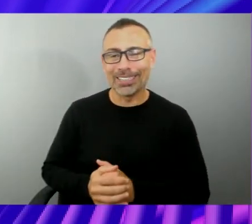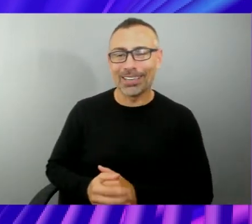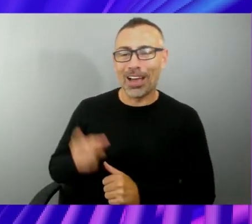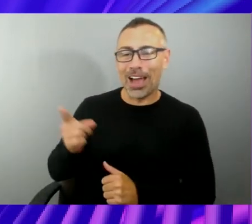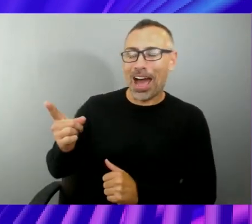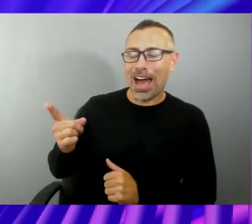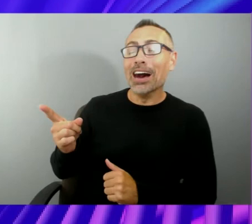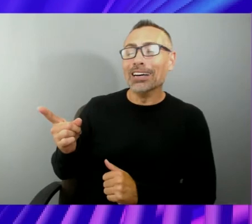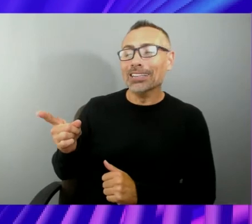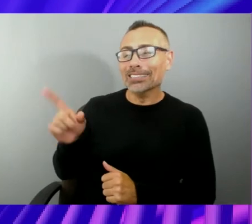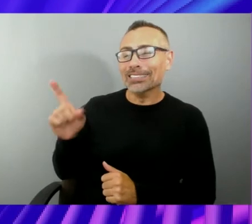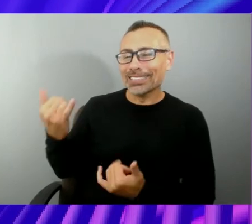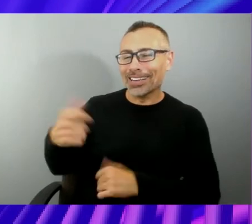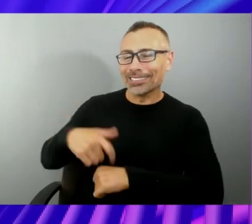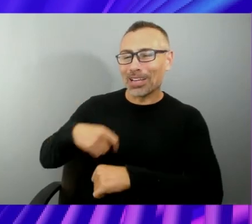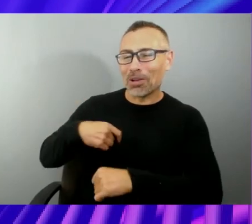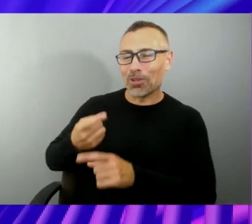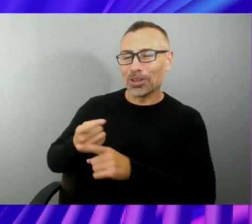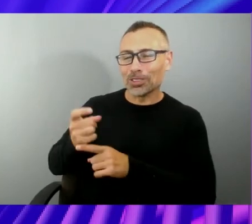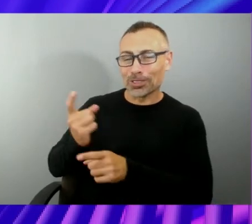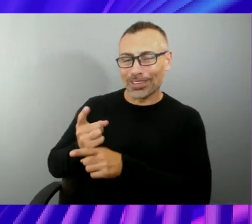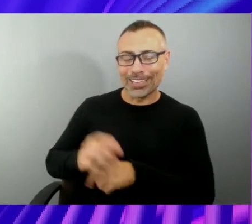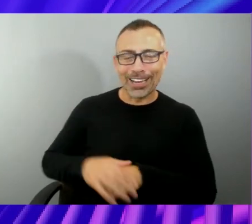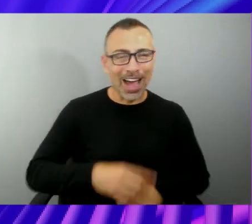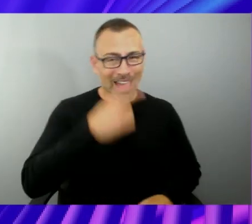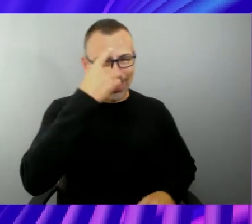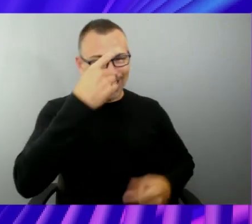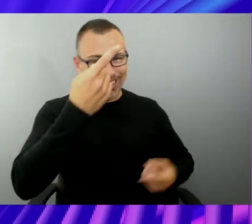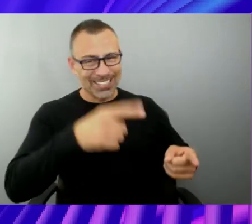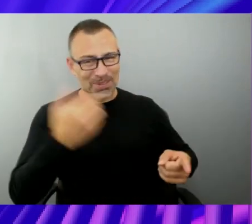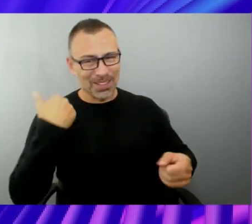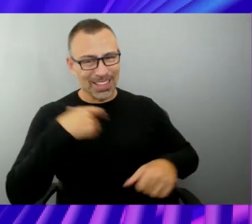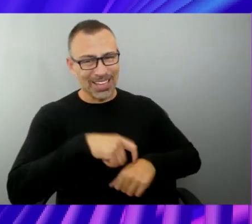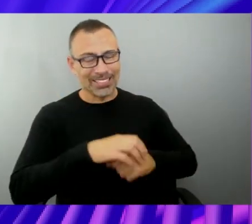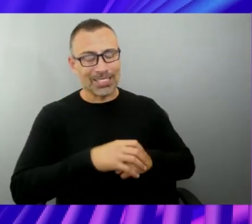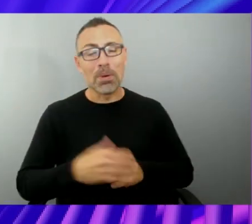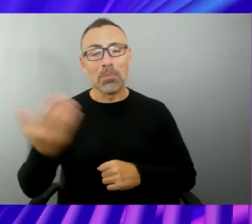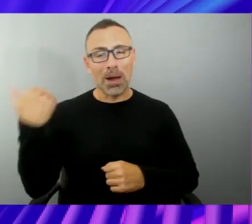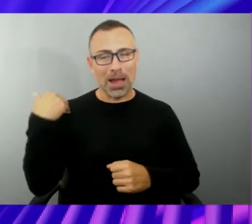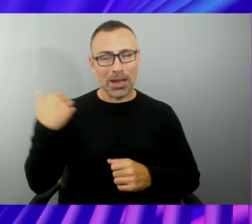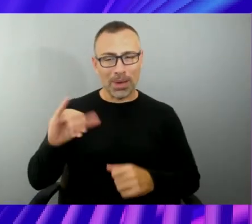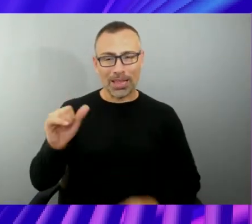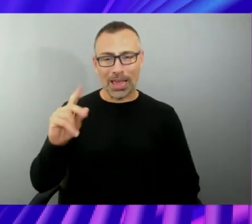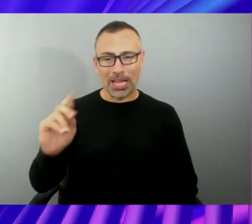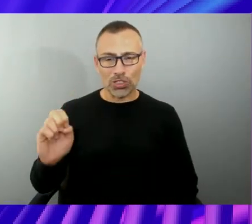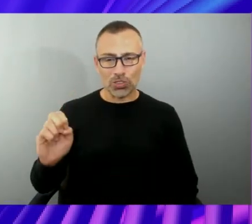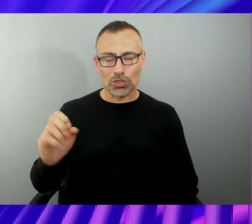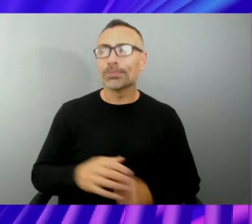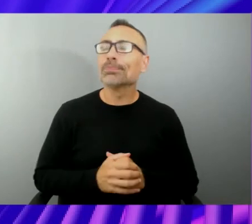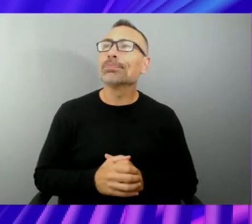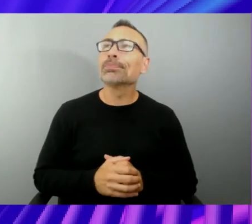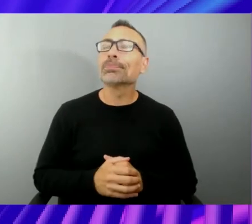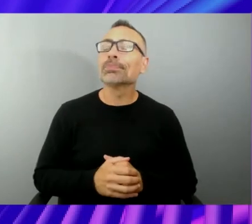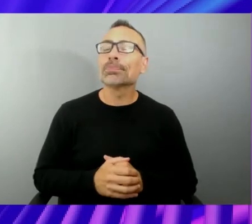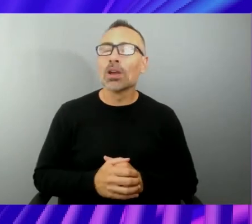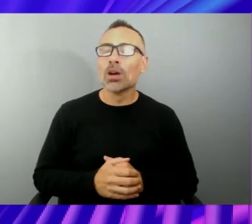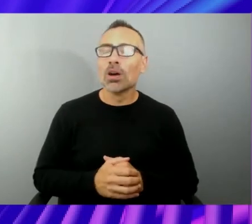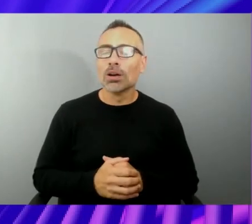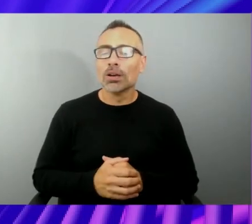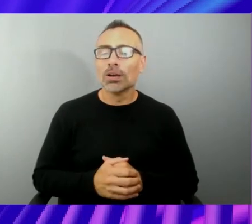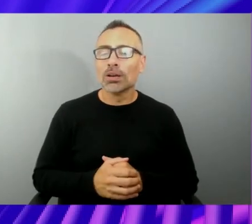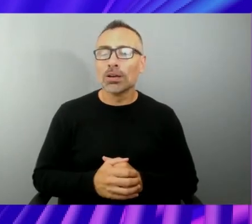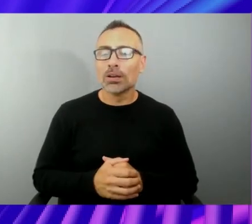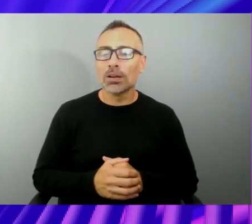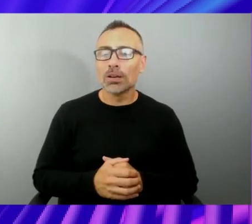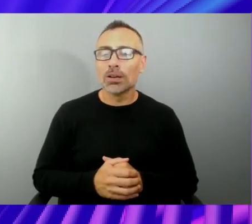I think this happened last time. Well, so the last joke I said was, why did the hacker not get